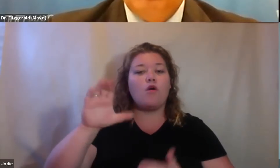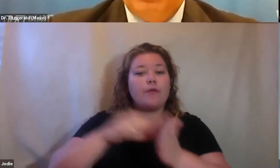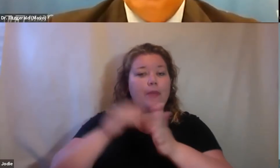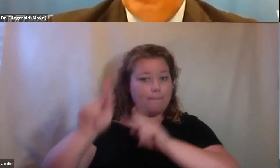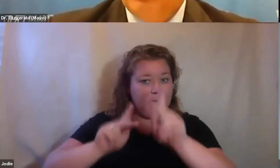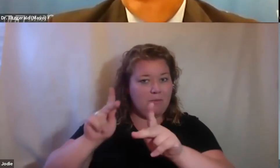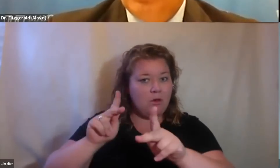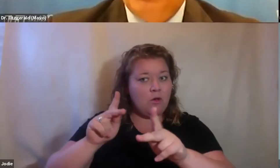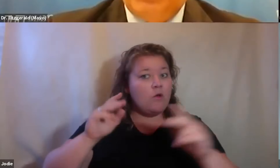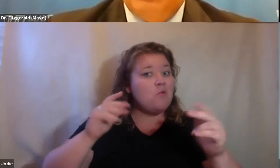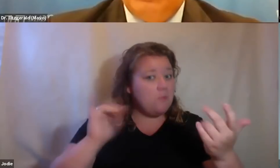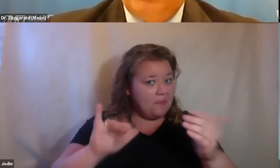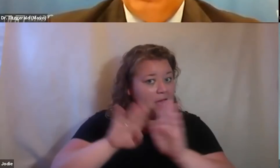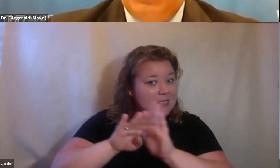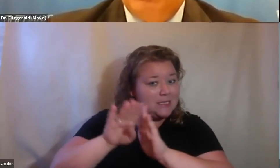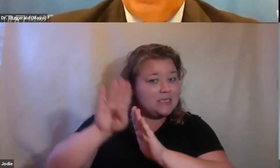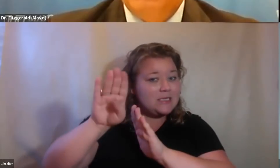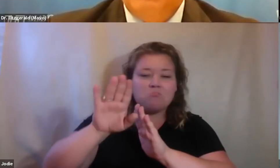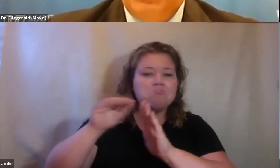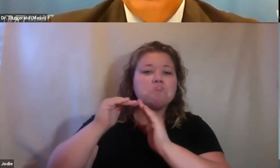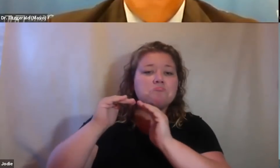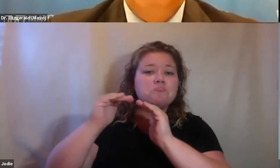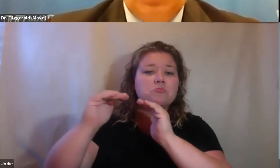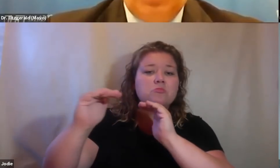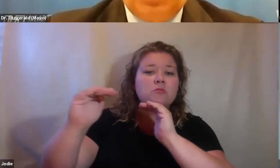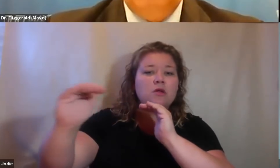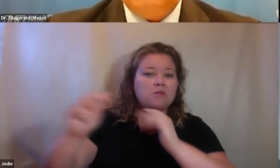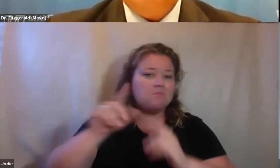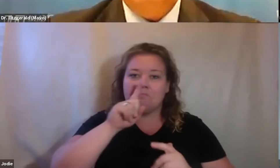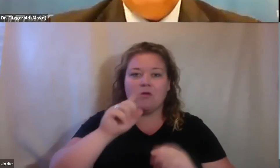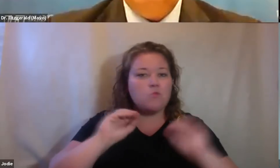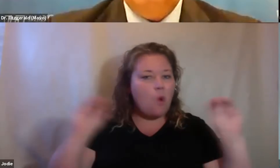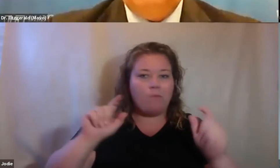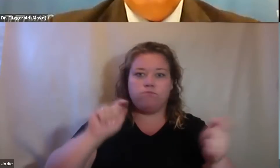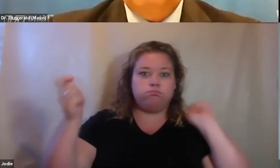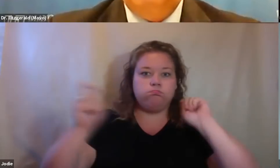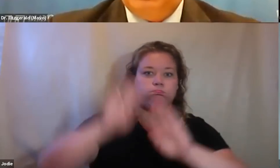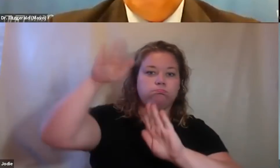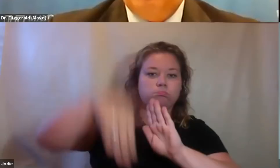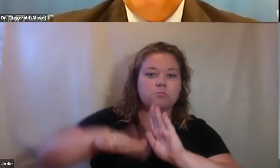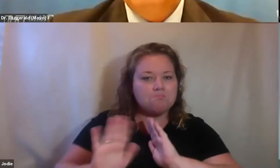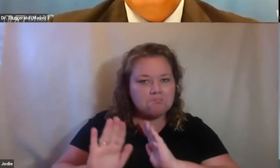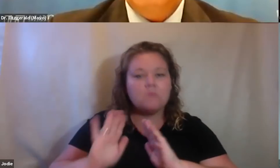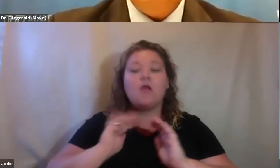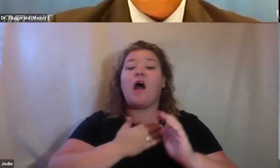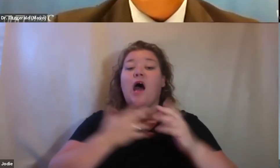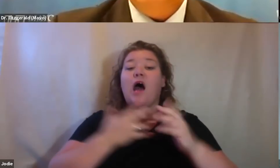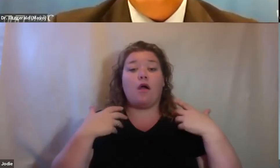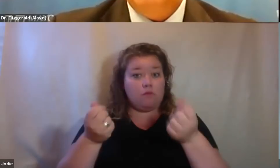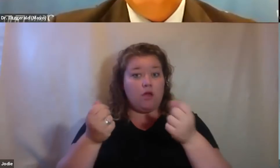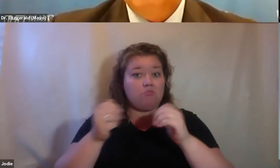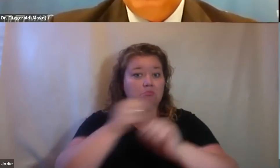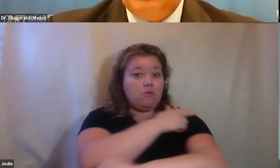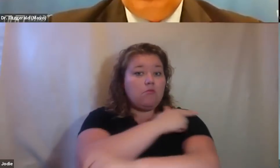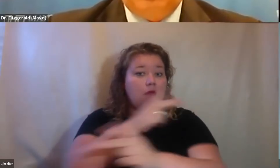new case rate is stable without significant change in the past 7 days. Our new hospitalization rate and ability to care for all patients is at a